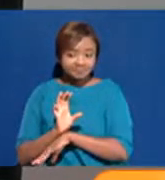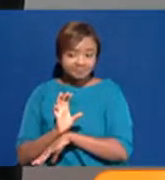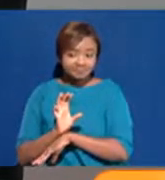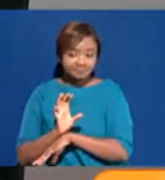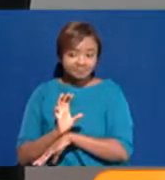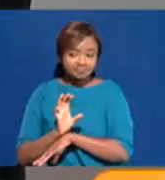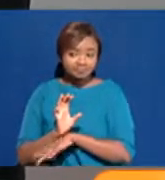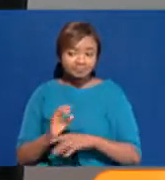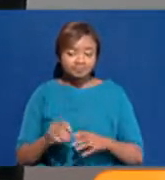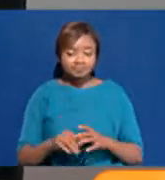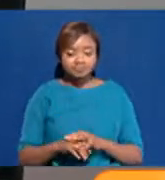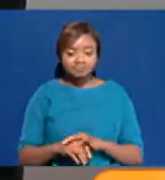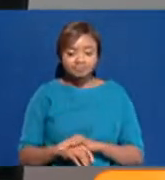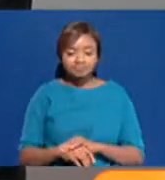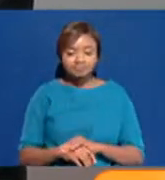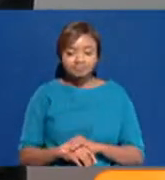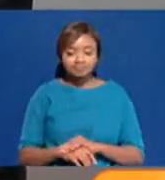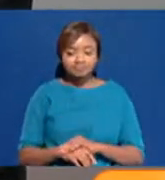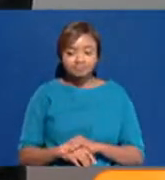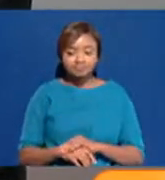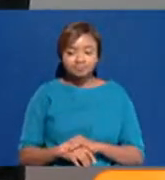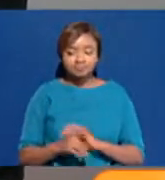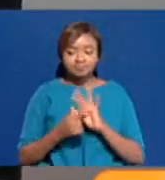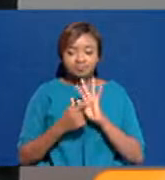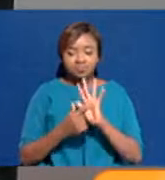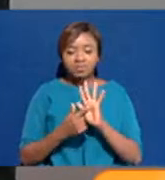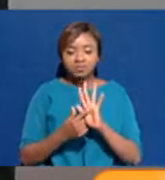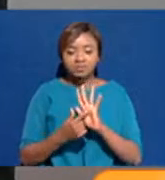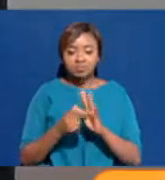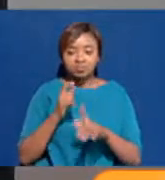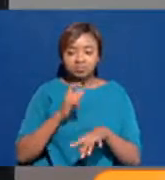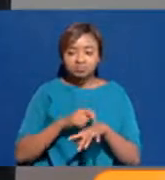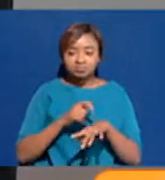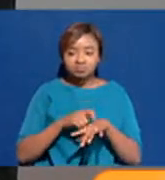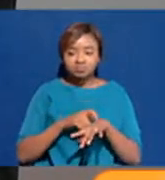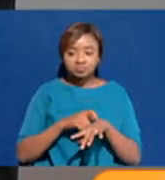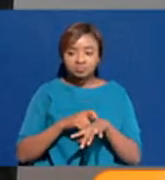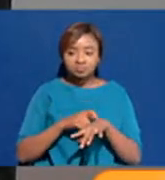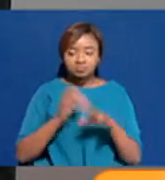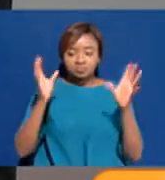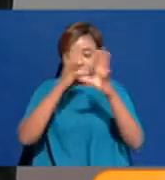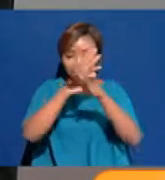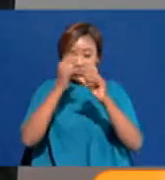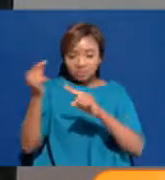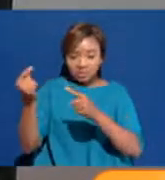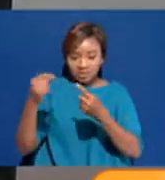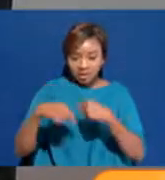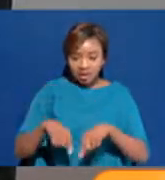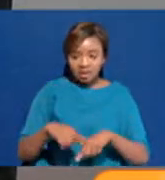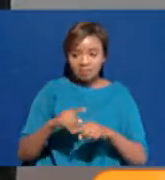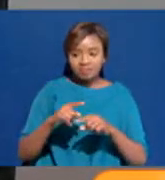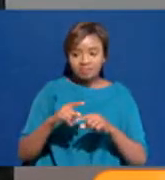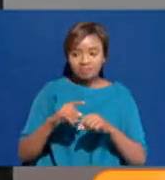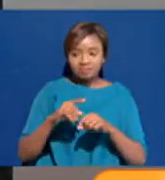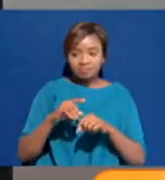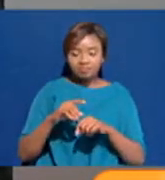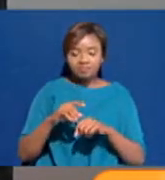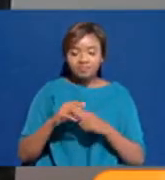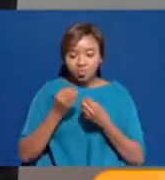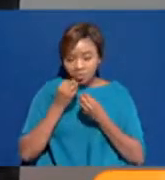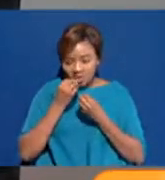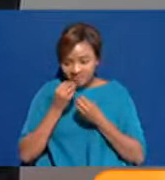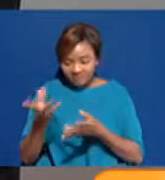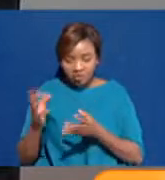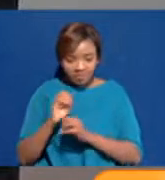have made, one or two. For example, if the president were there, would give, but again, with very clear